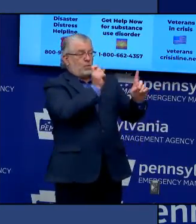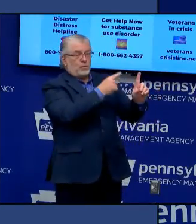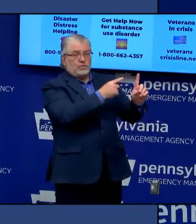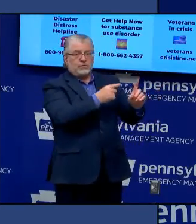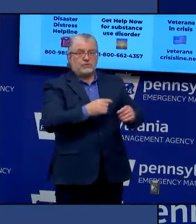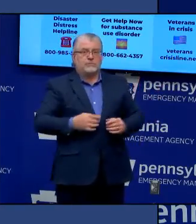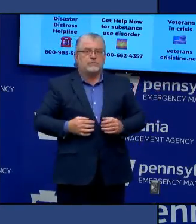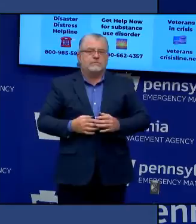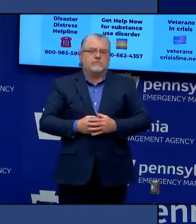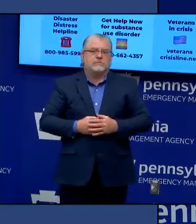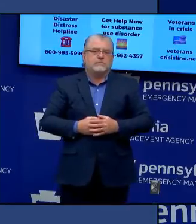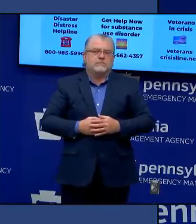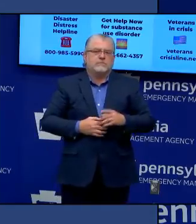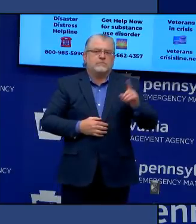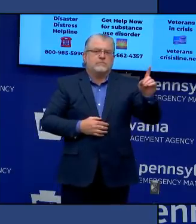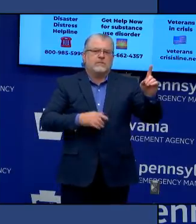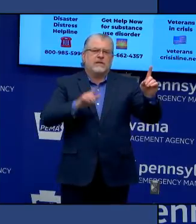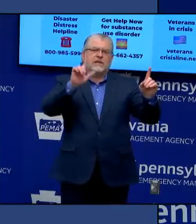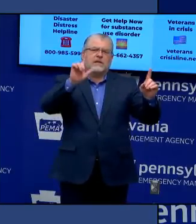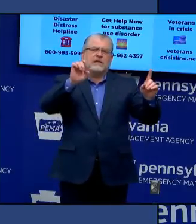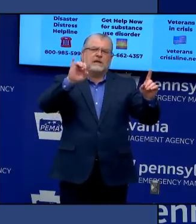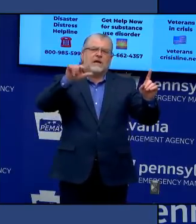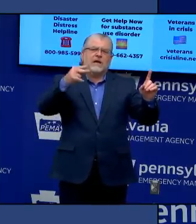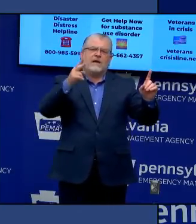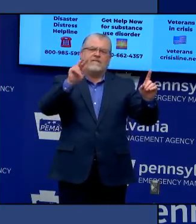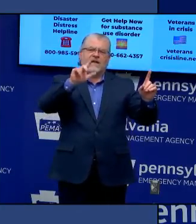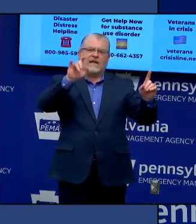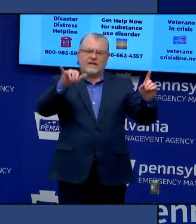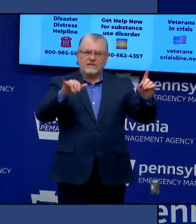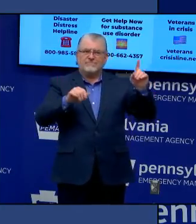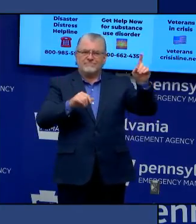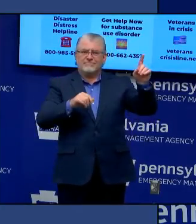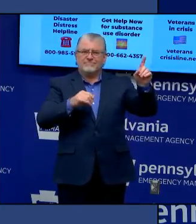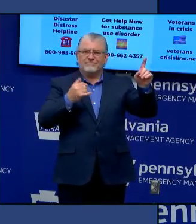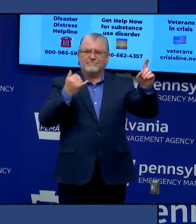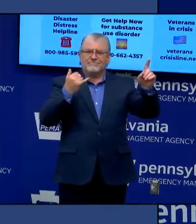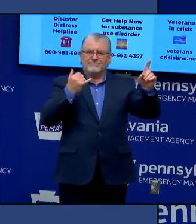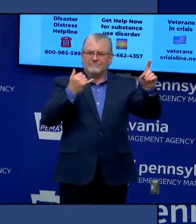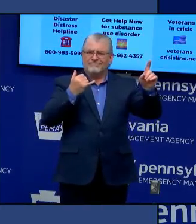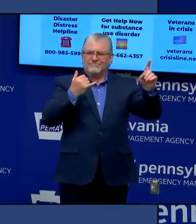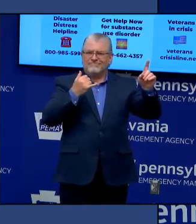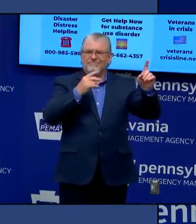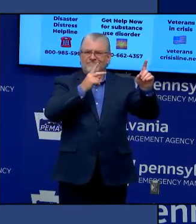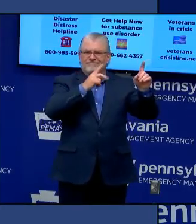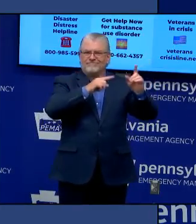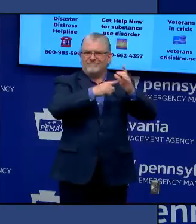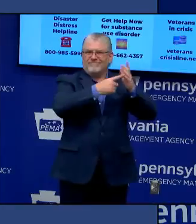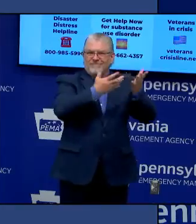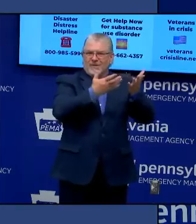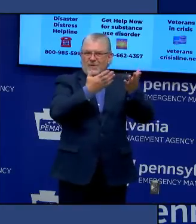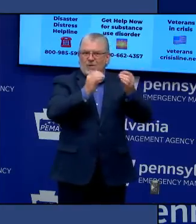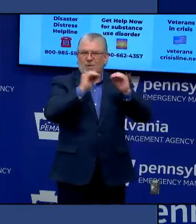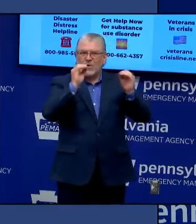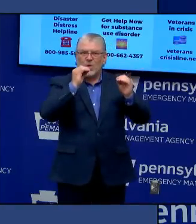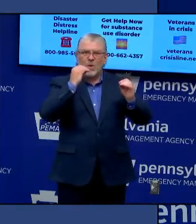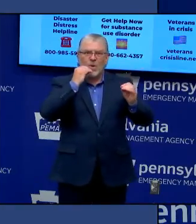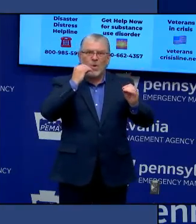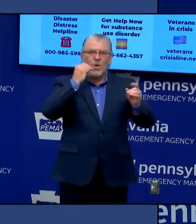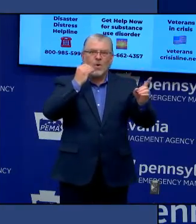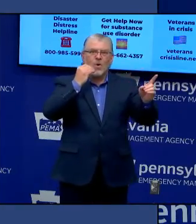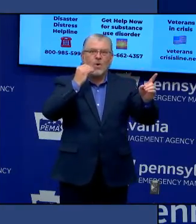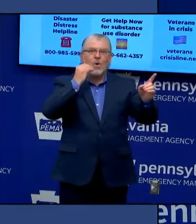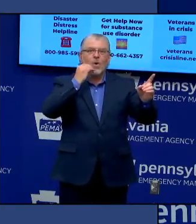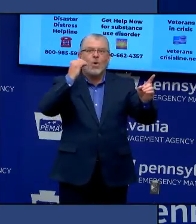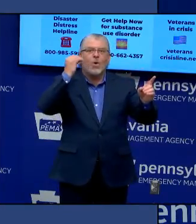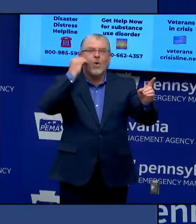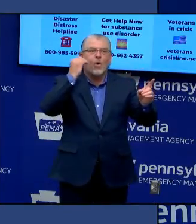Lehigh Valley, homeless encampments are popping up across the city as resources are shut down. Some homeless advocates call this a, quote,